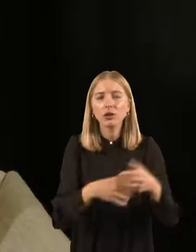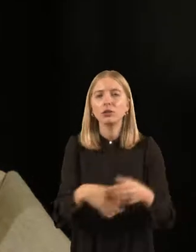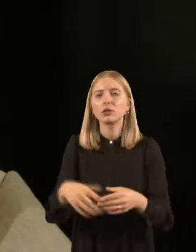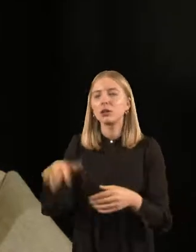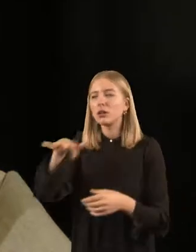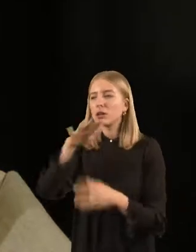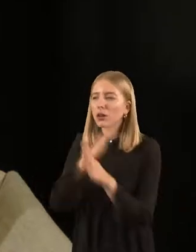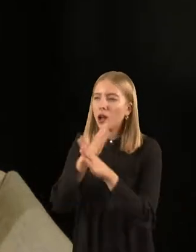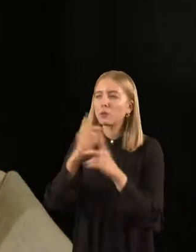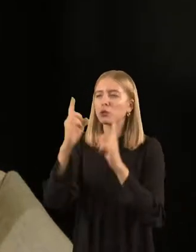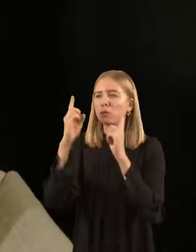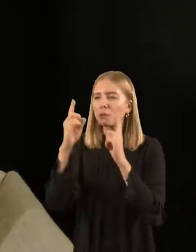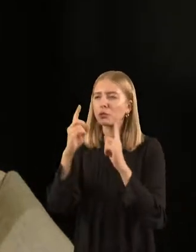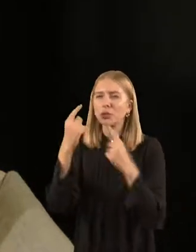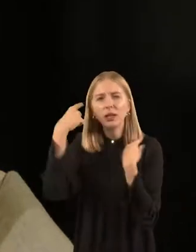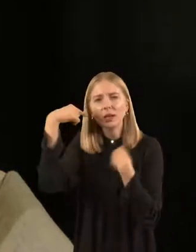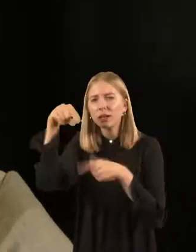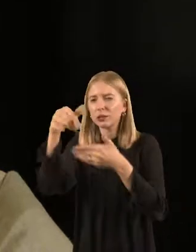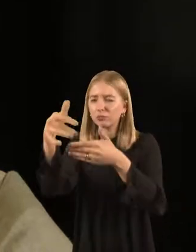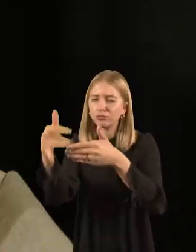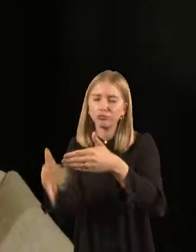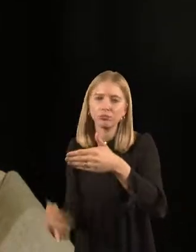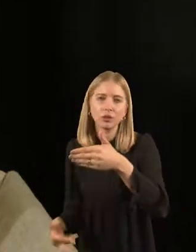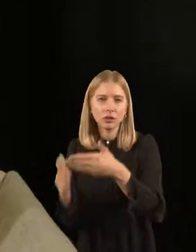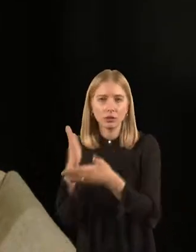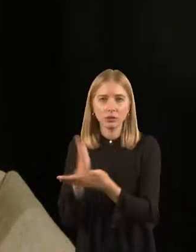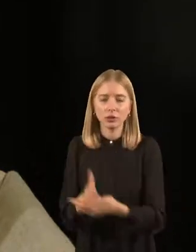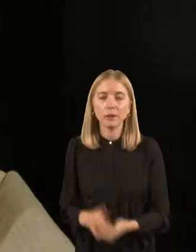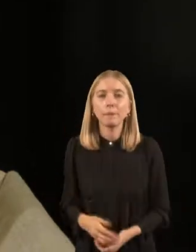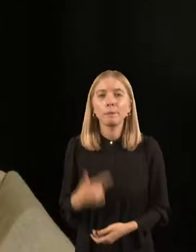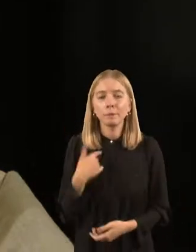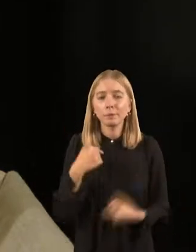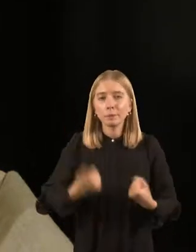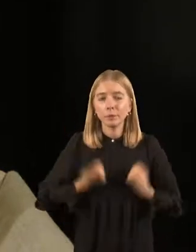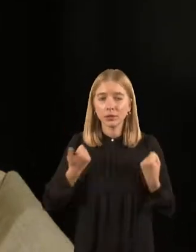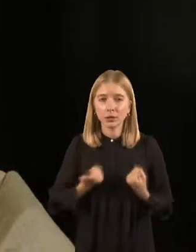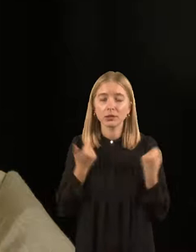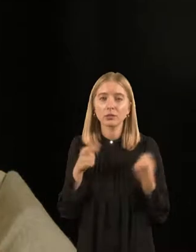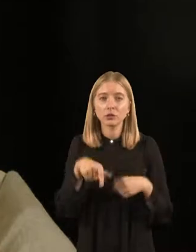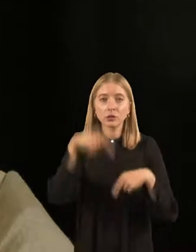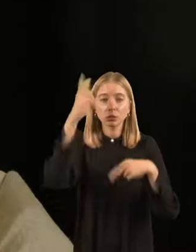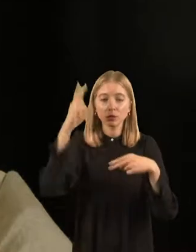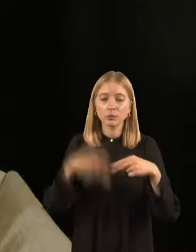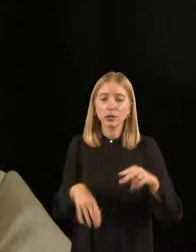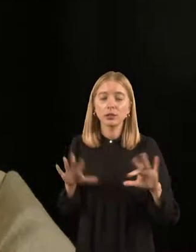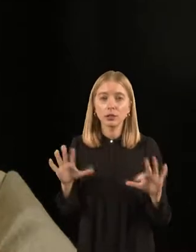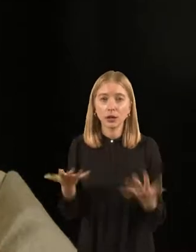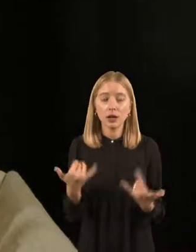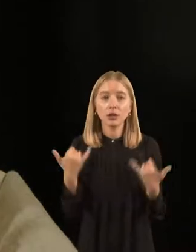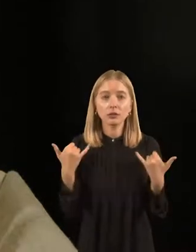identifying certain goals to be achieved in the area of innovations